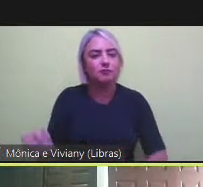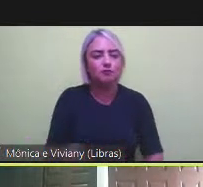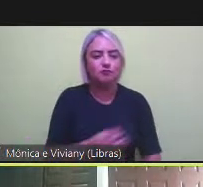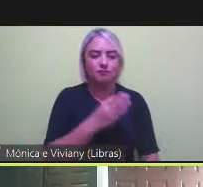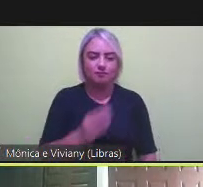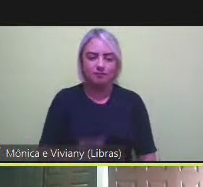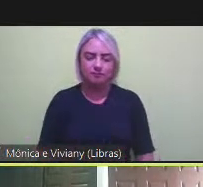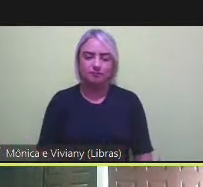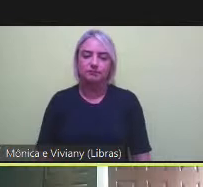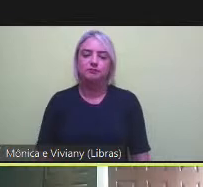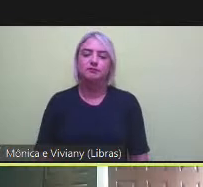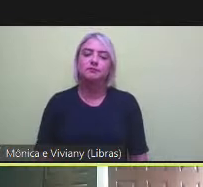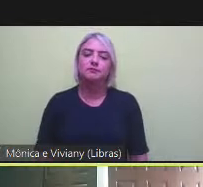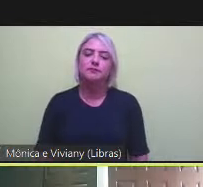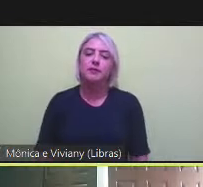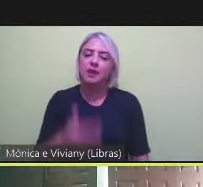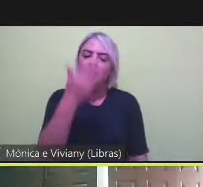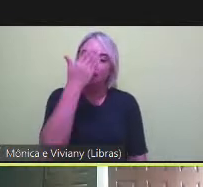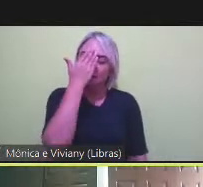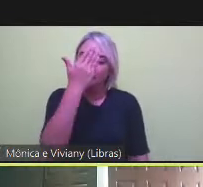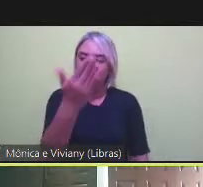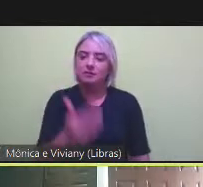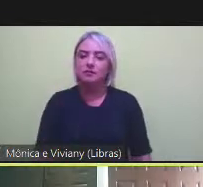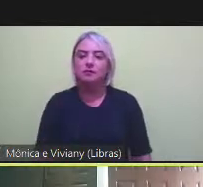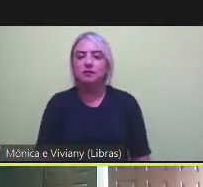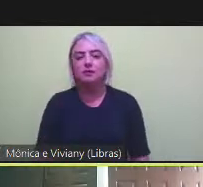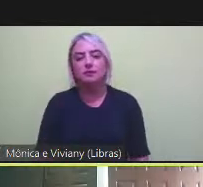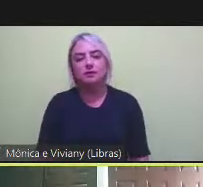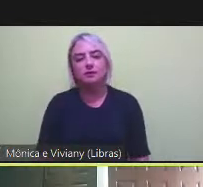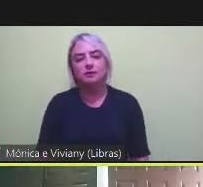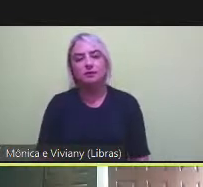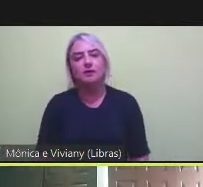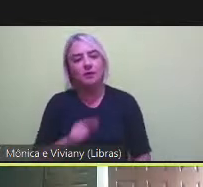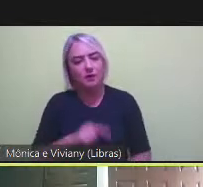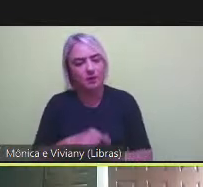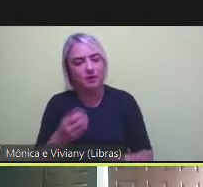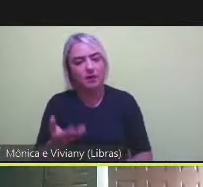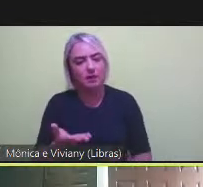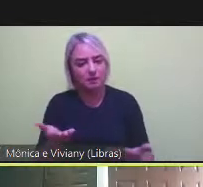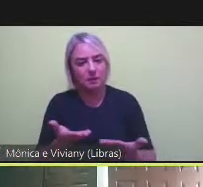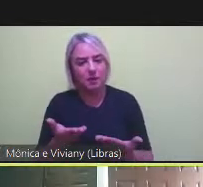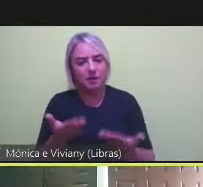Thank you very much for giving us the space and the time and for listening.